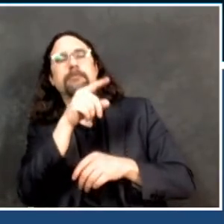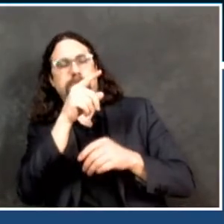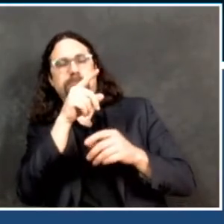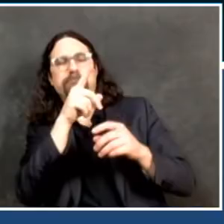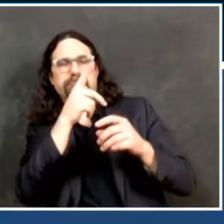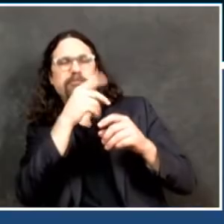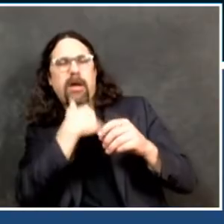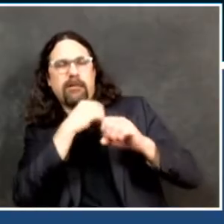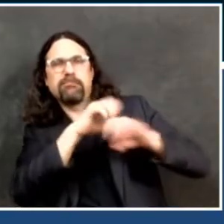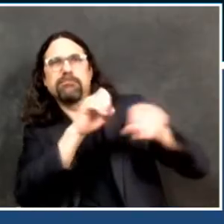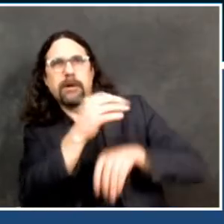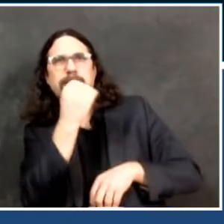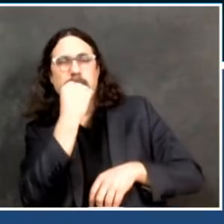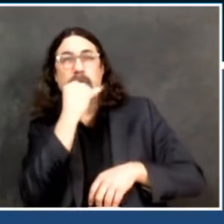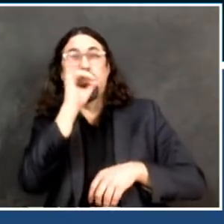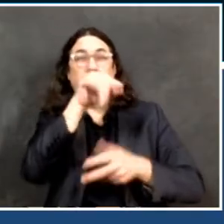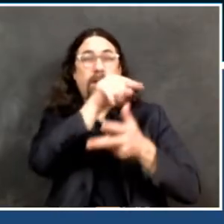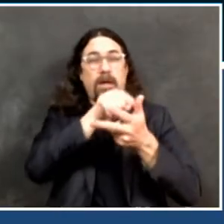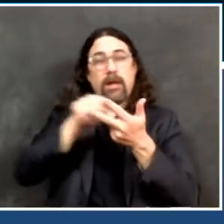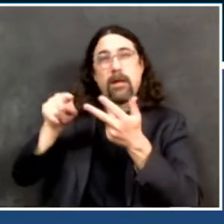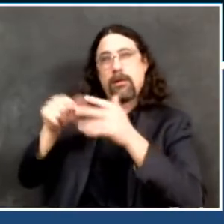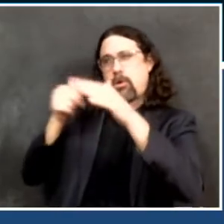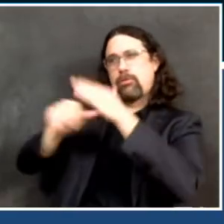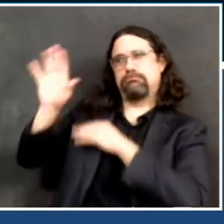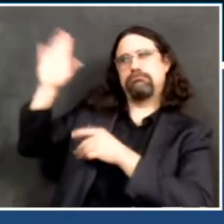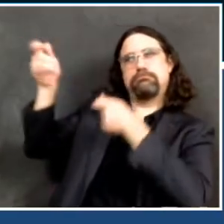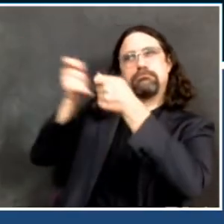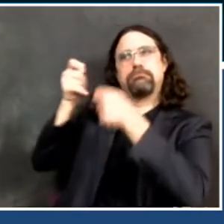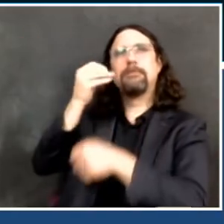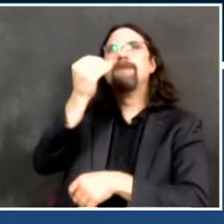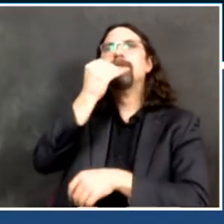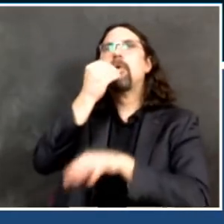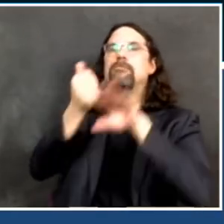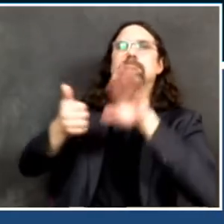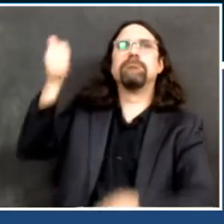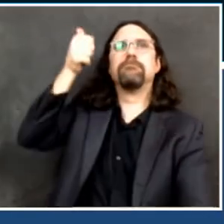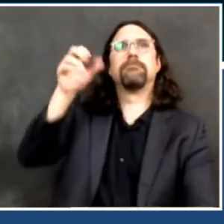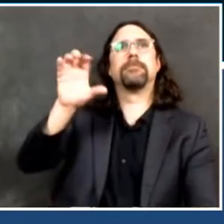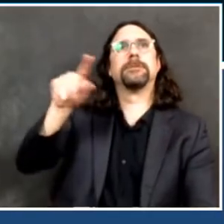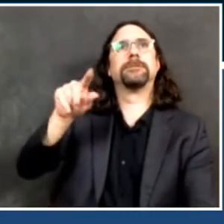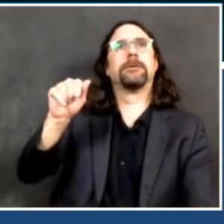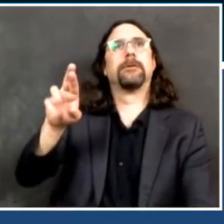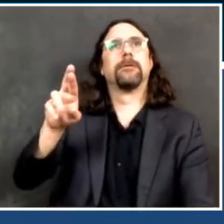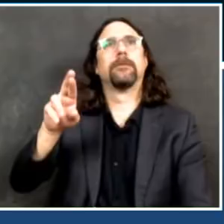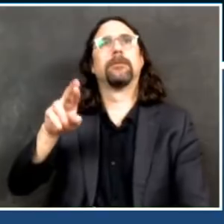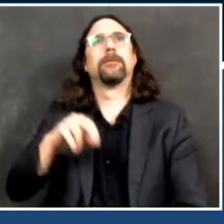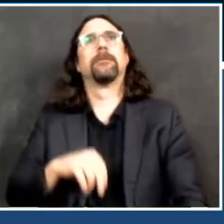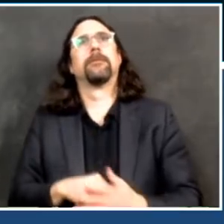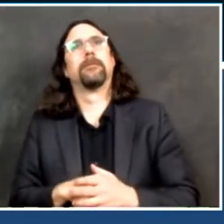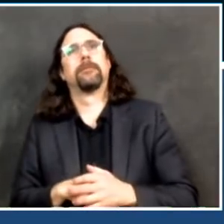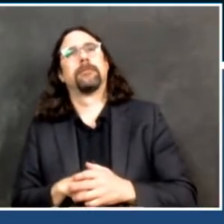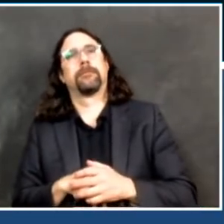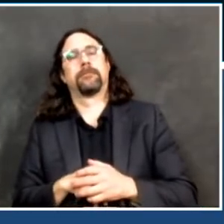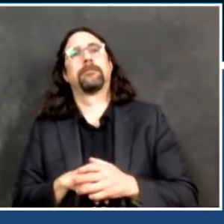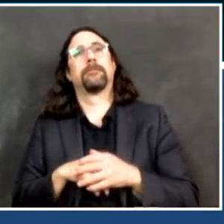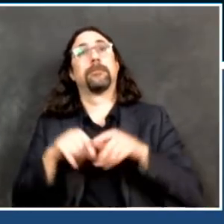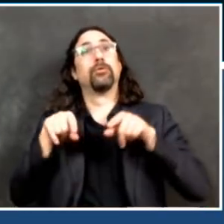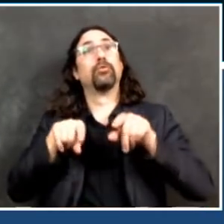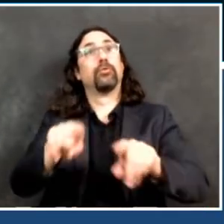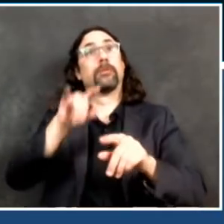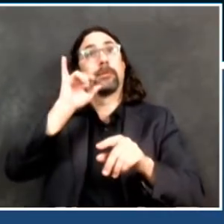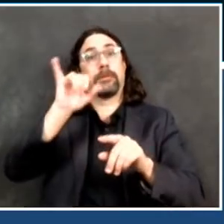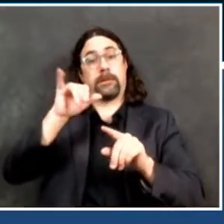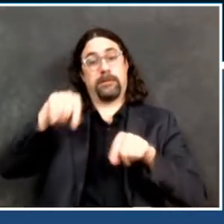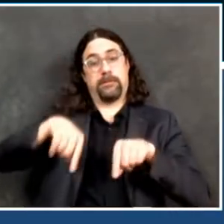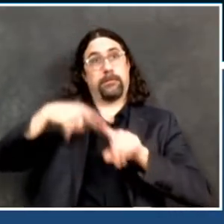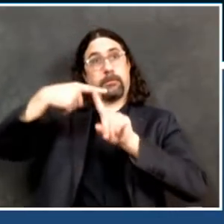will account for 10 million meals being provided to New Yorkers who need them, all for free.